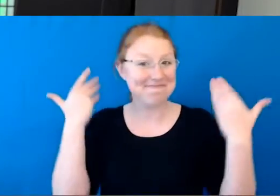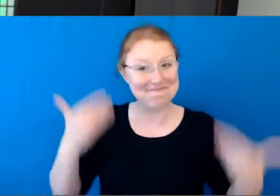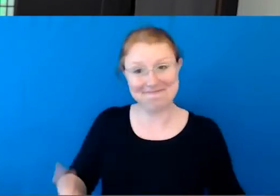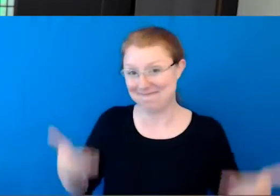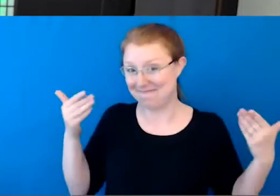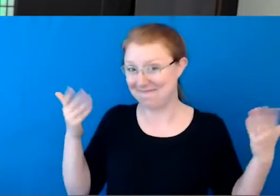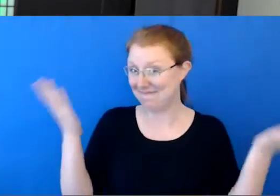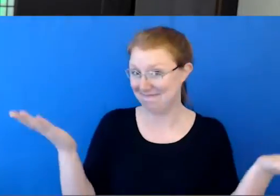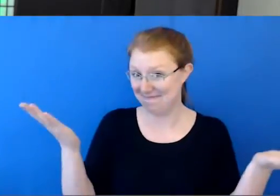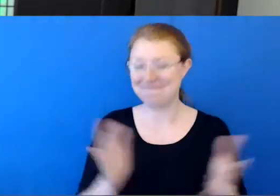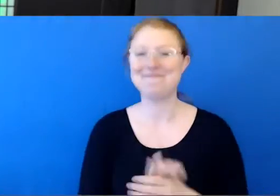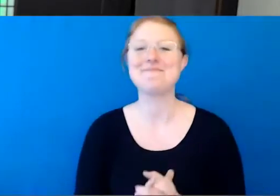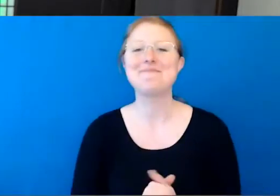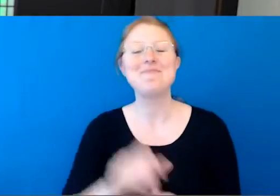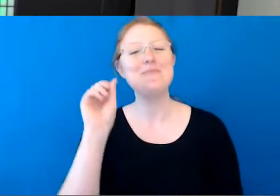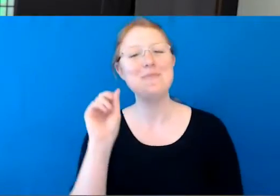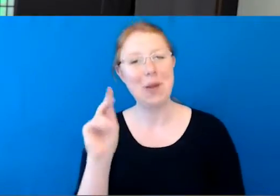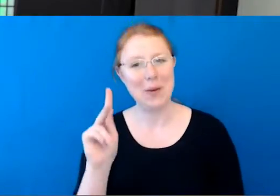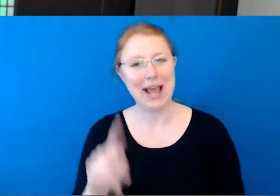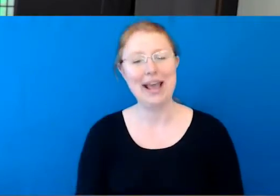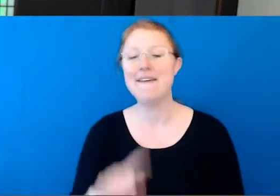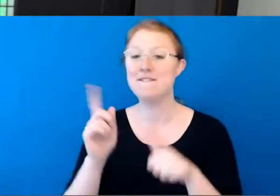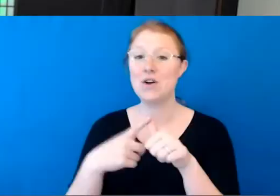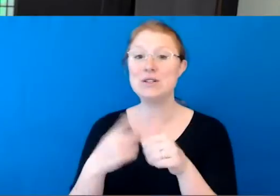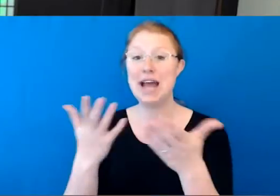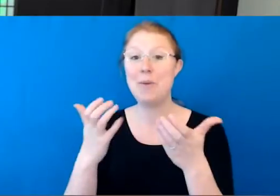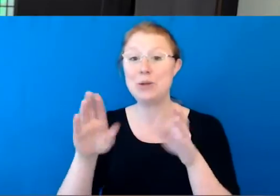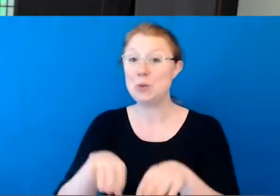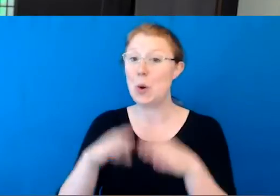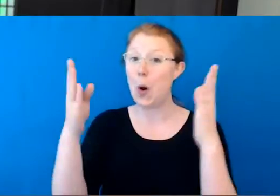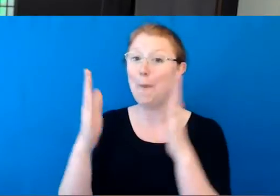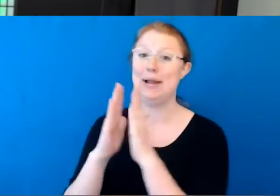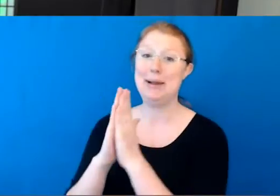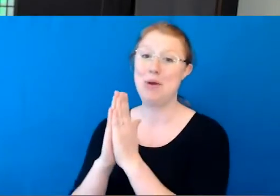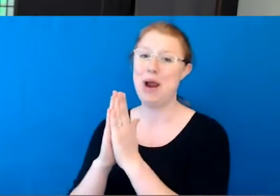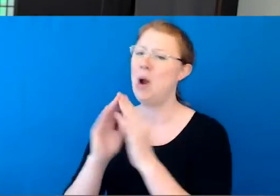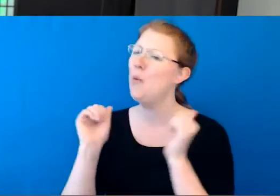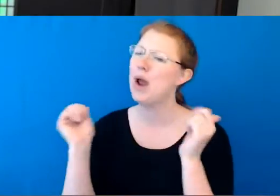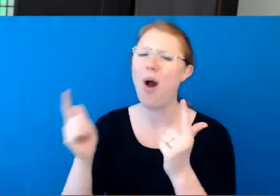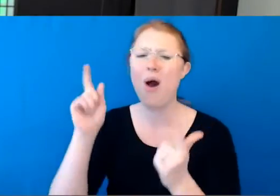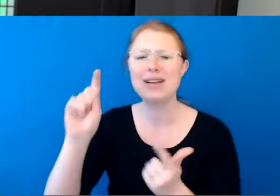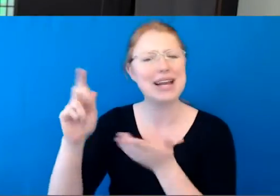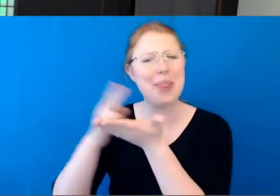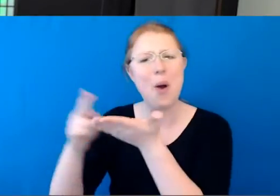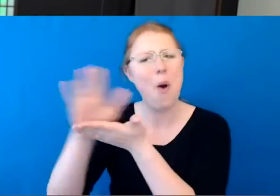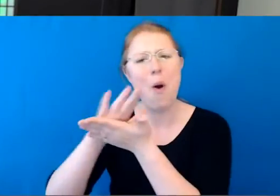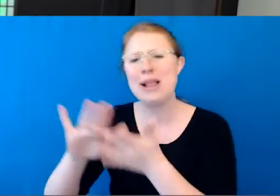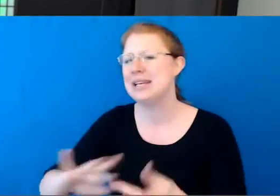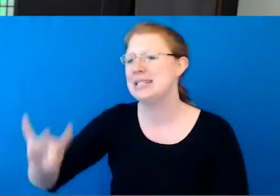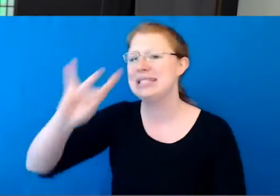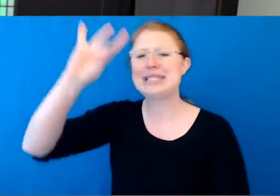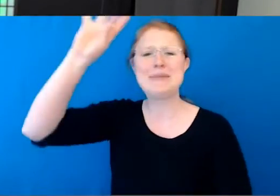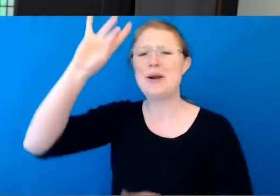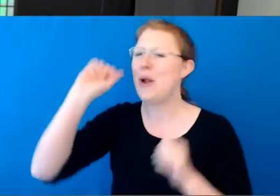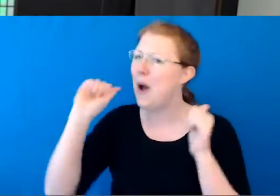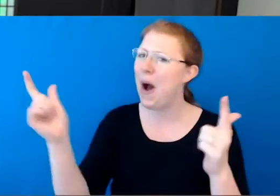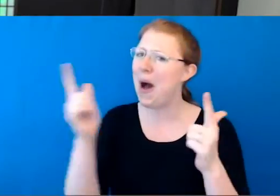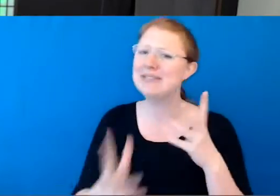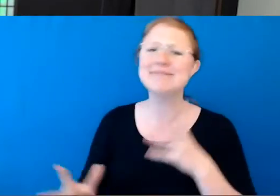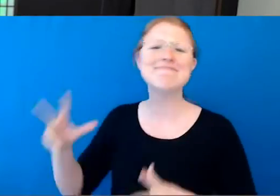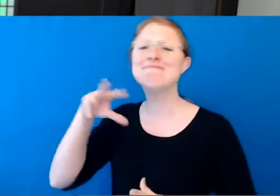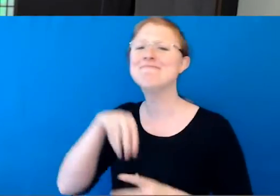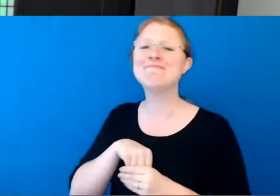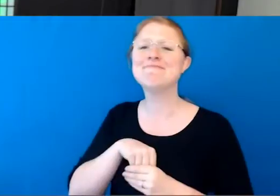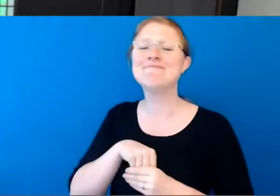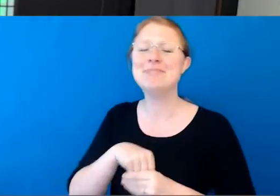to just take a quick moment to open up in prayer because we all need the Holy Spirit. I need the Holy Spirit to preach. You need the Holy Spirit to hear what God has to say